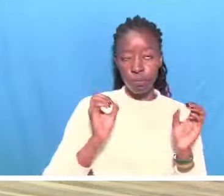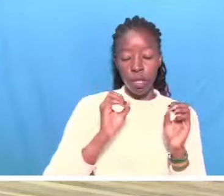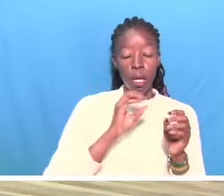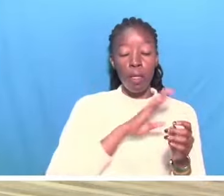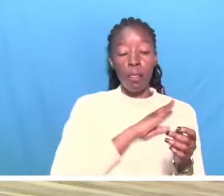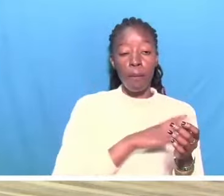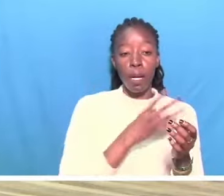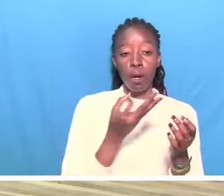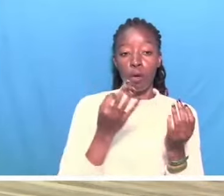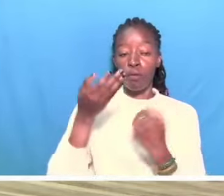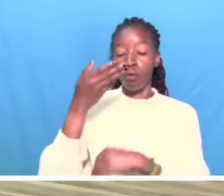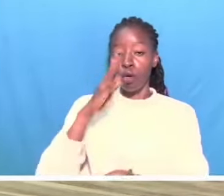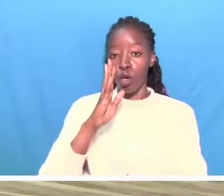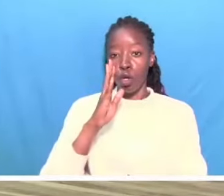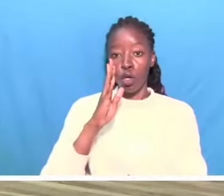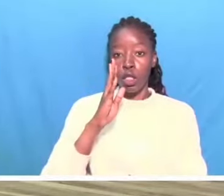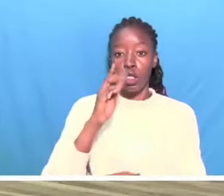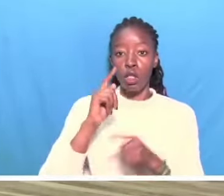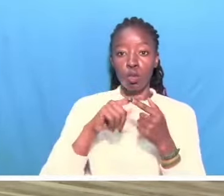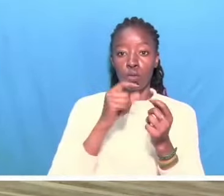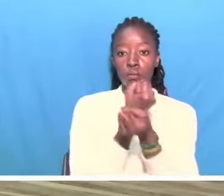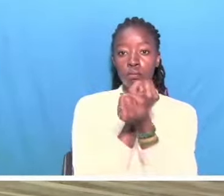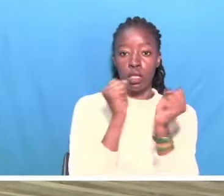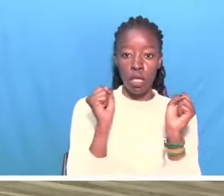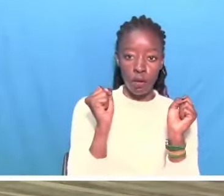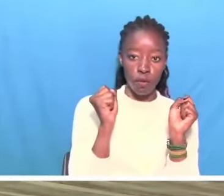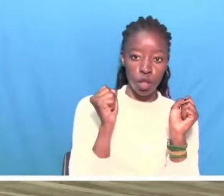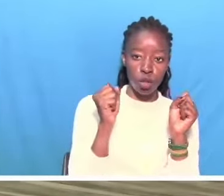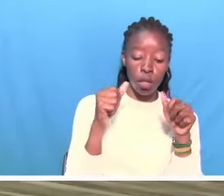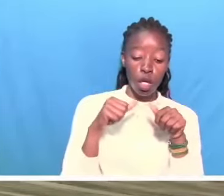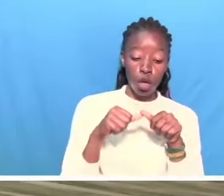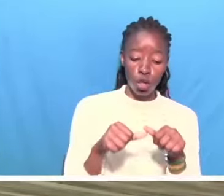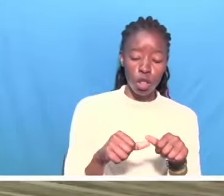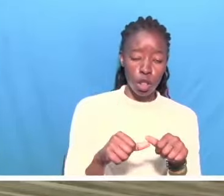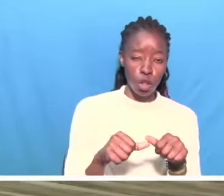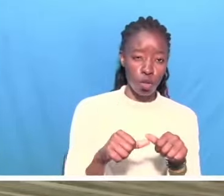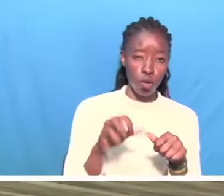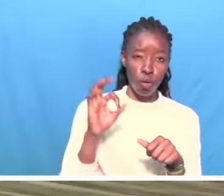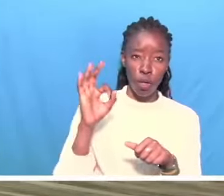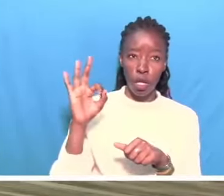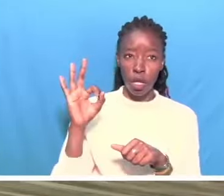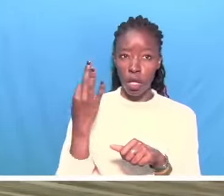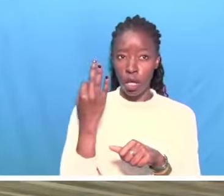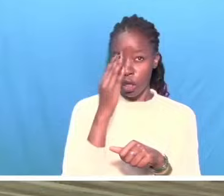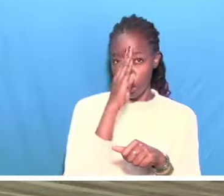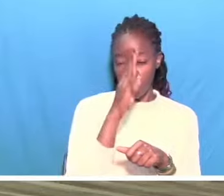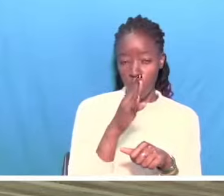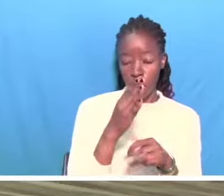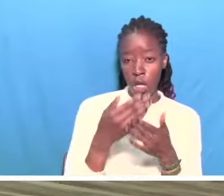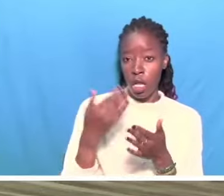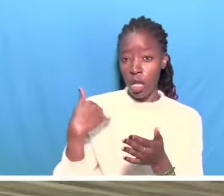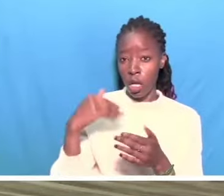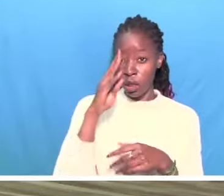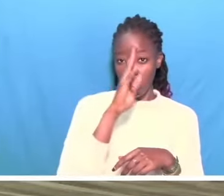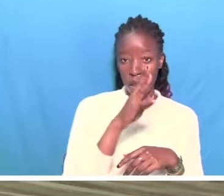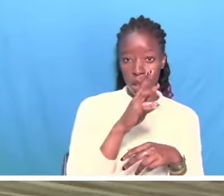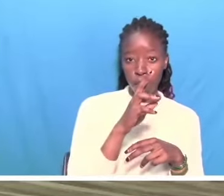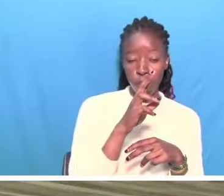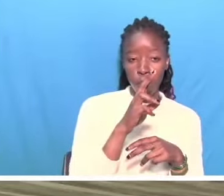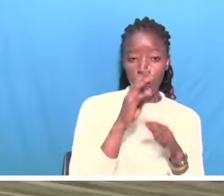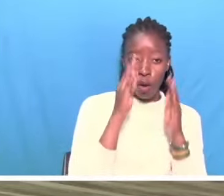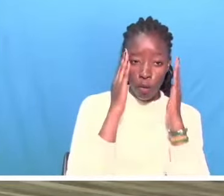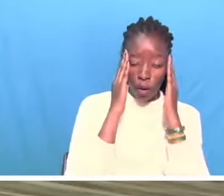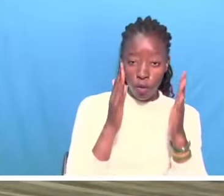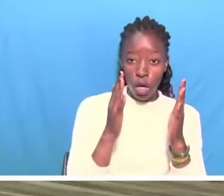of God unto salvation." And he continued, and on Sunday, last Sunday, we looked at the wrath